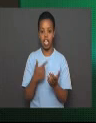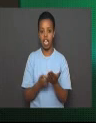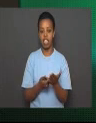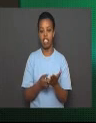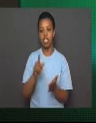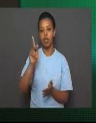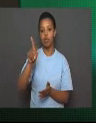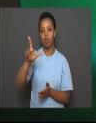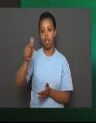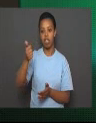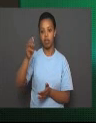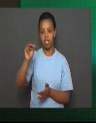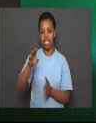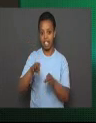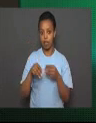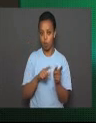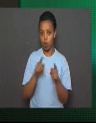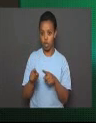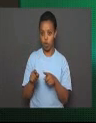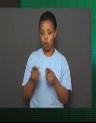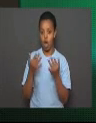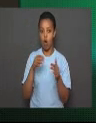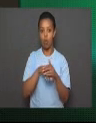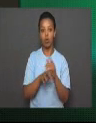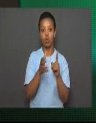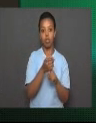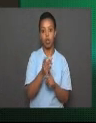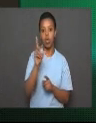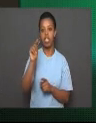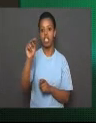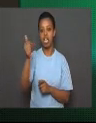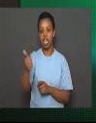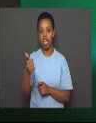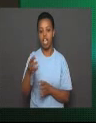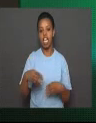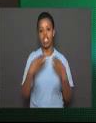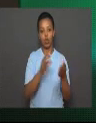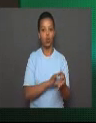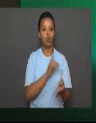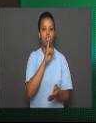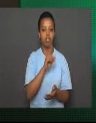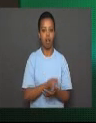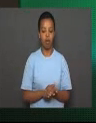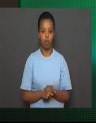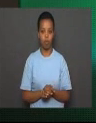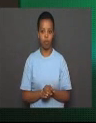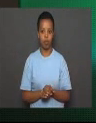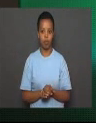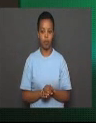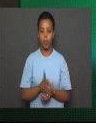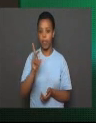the plasmids now contain the DNA from the donor cell.